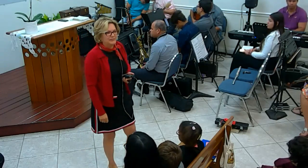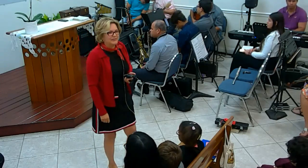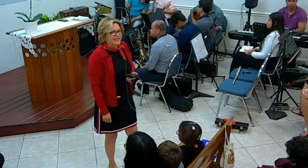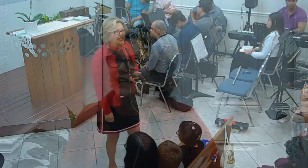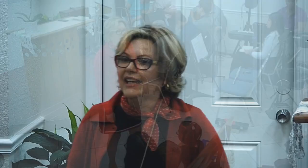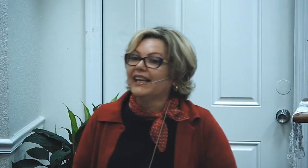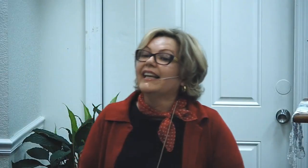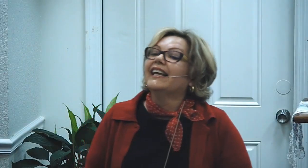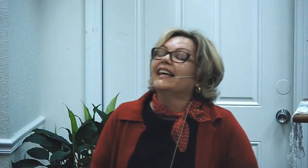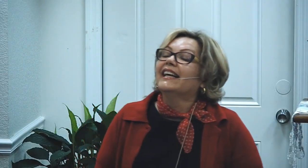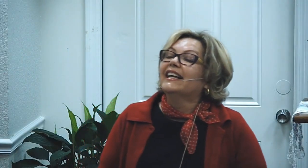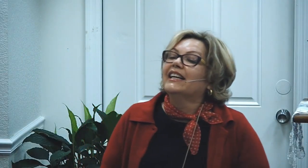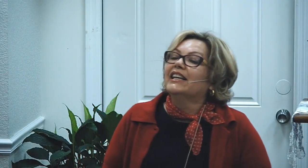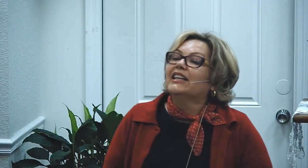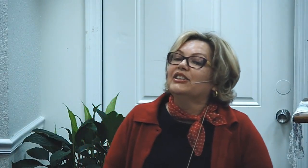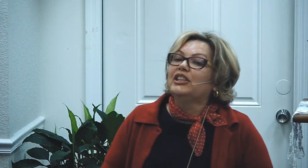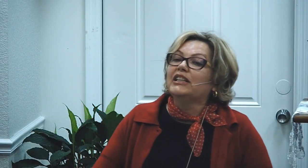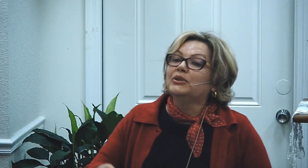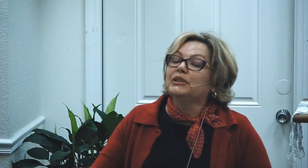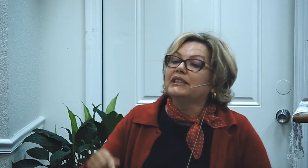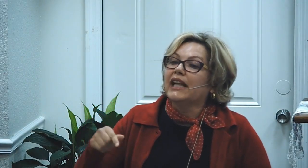the adolescents.